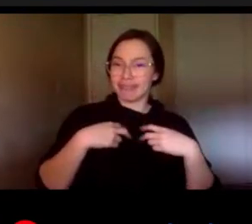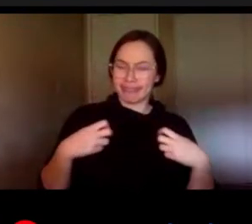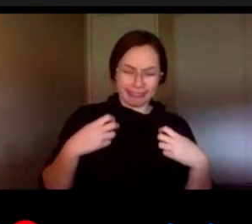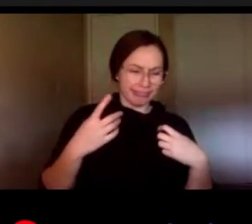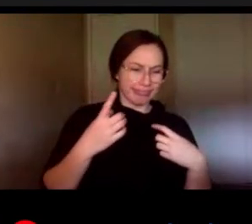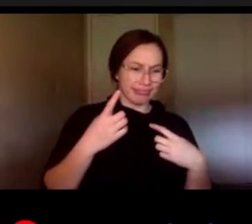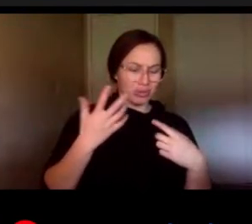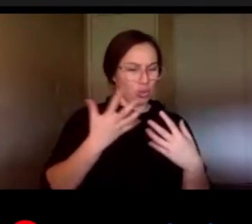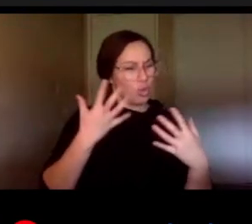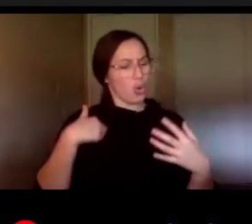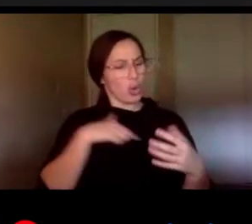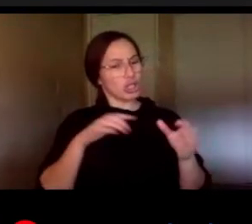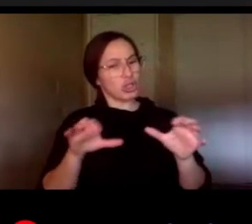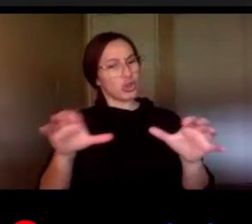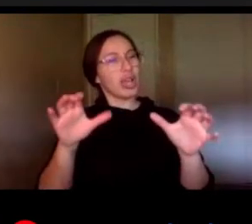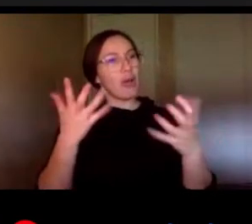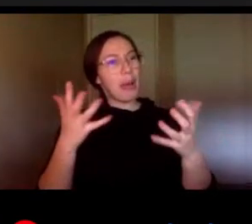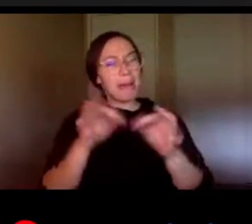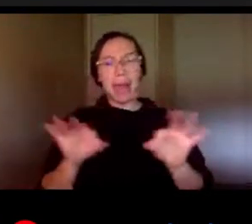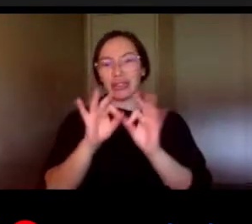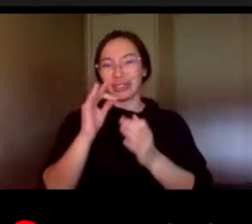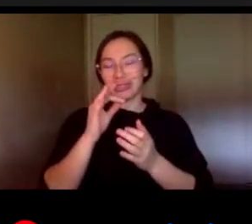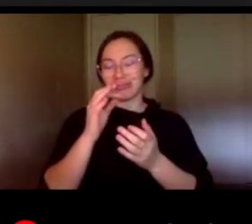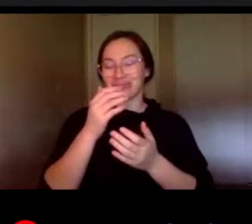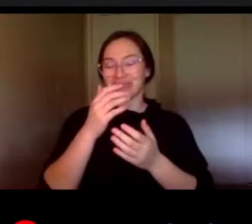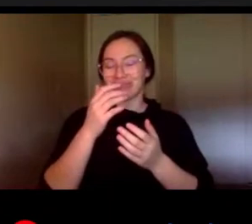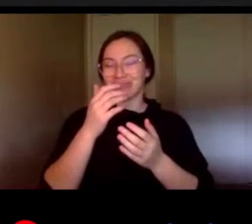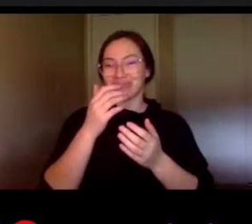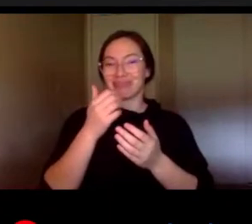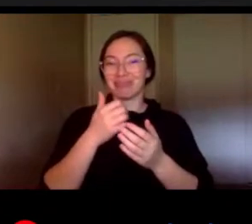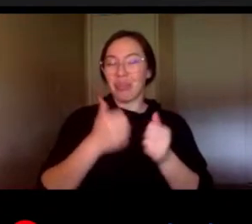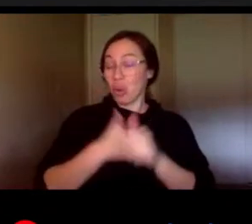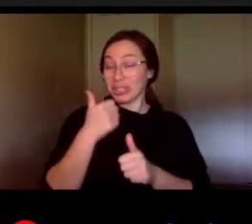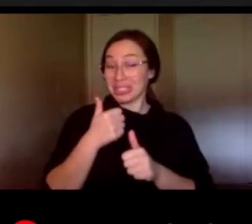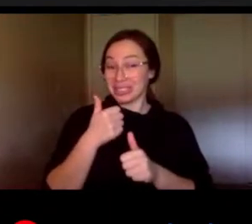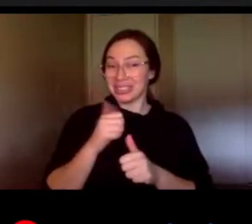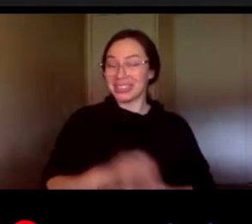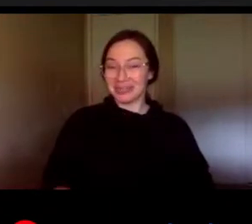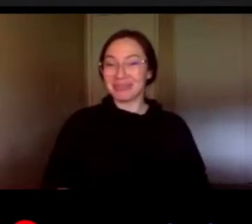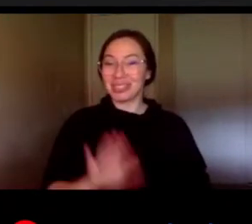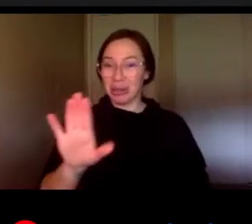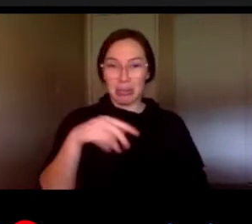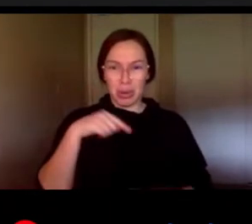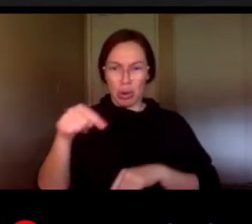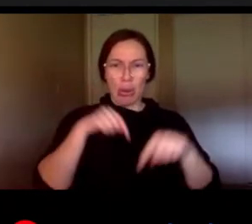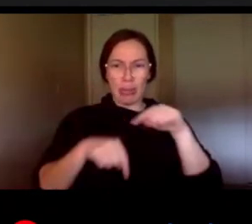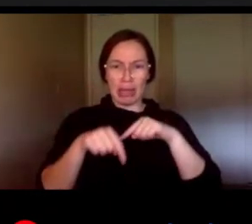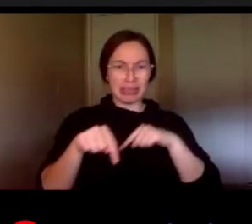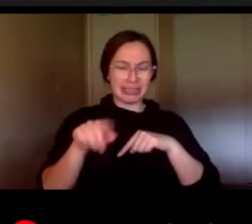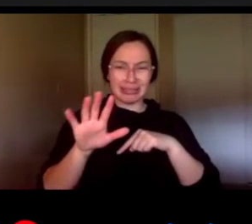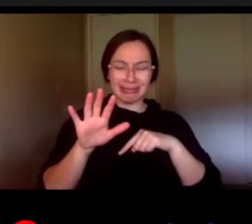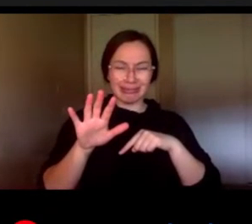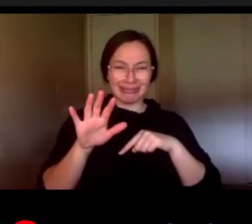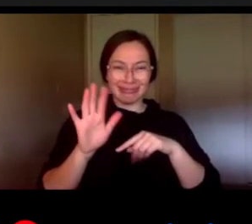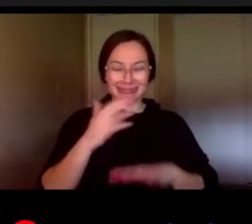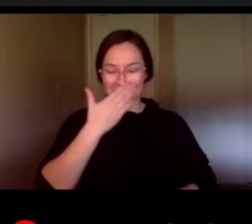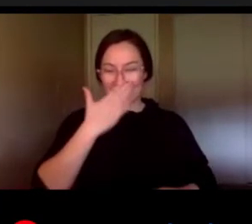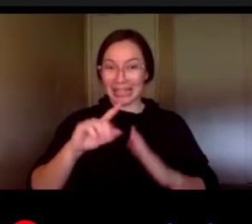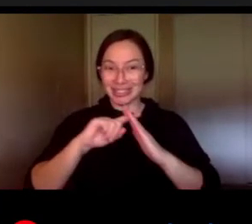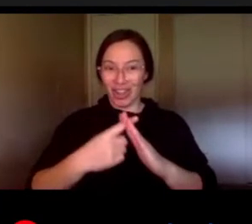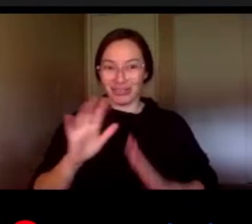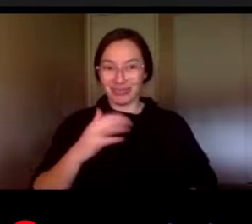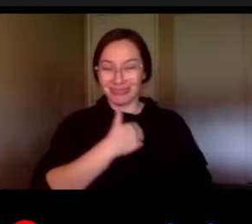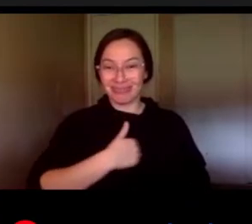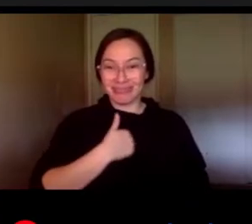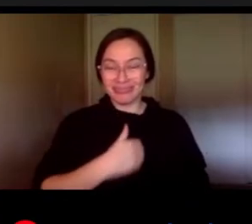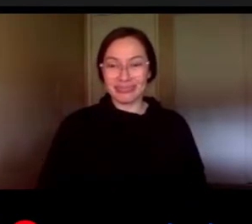matters most. And that's what tonight's going to be. So, I'm going backwards instead of forwards. It's a bad start.